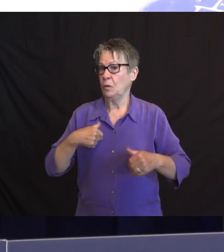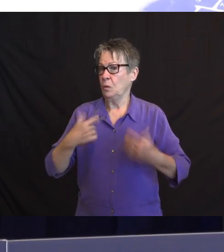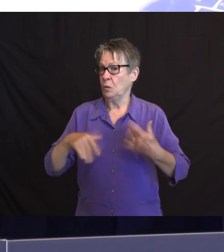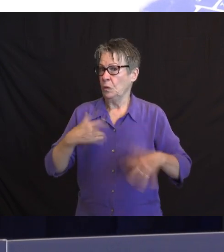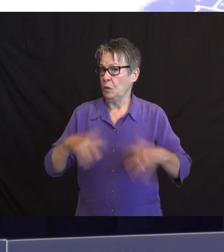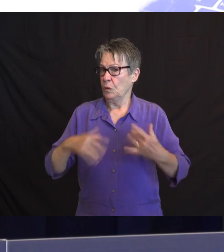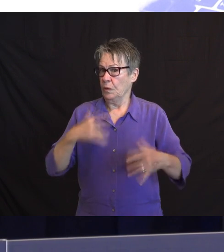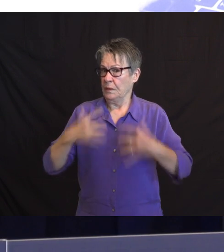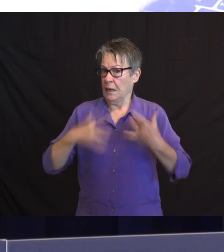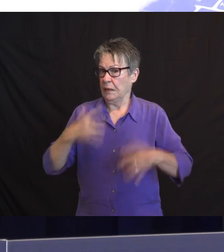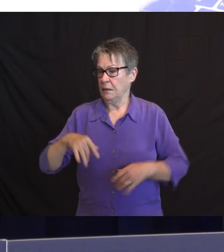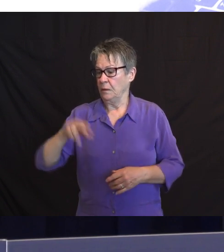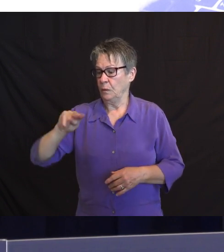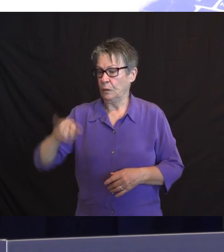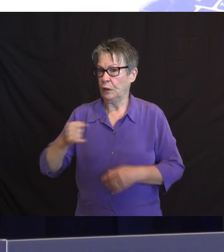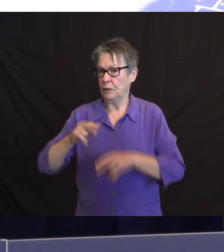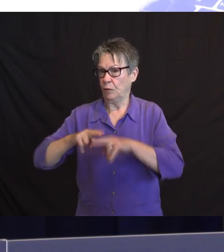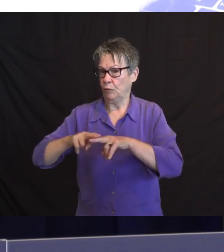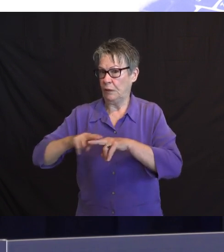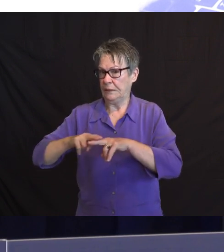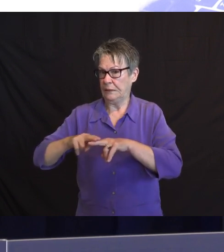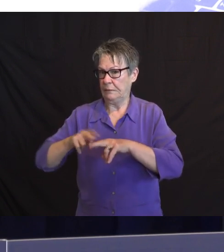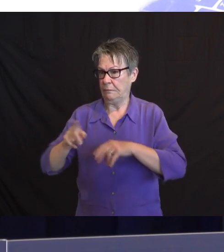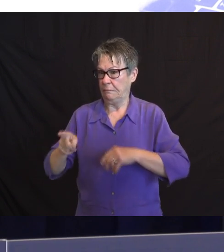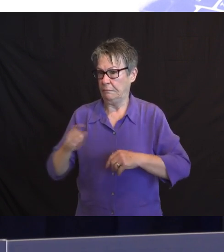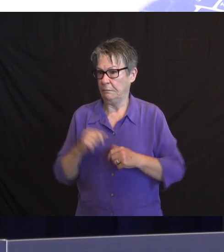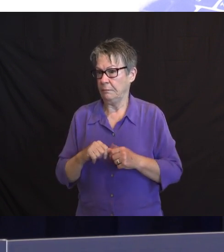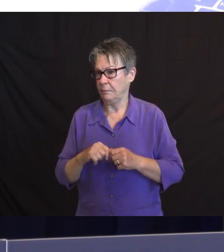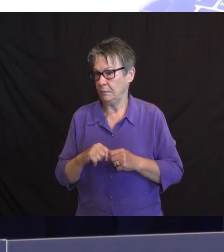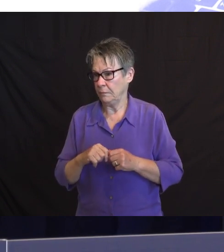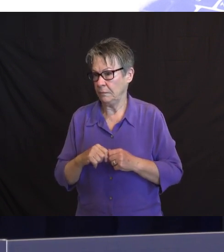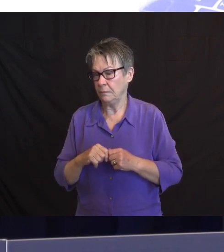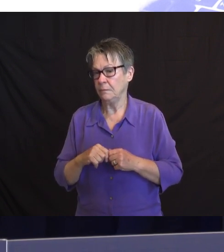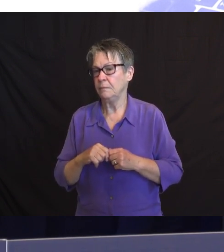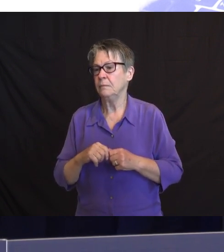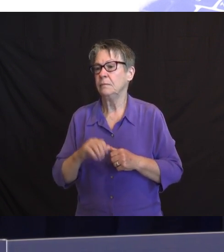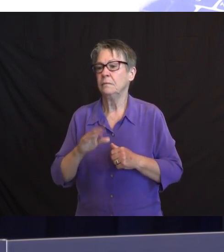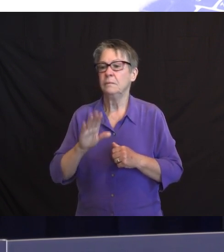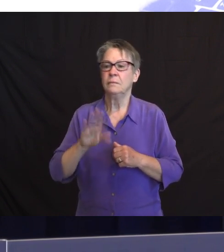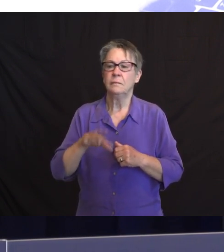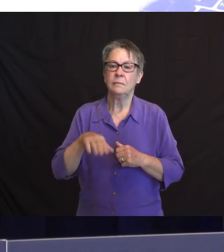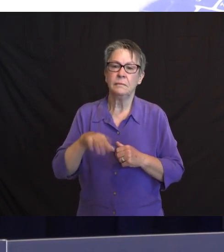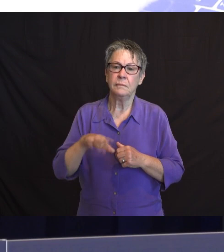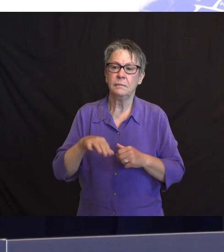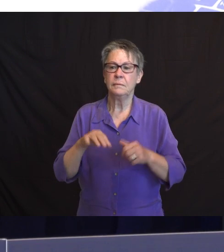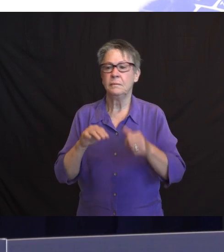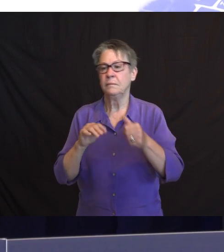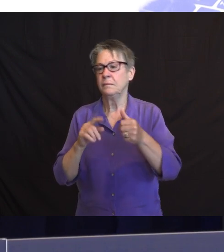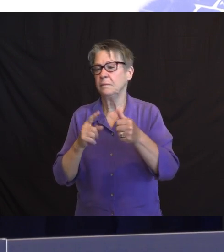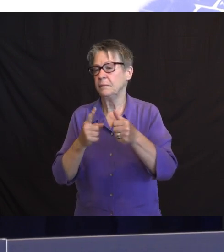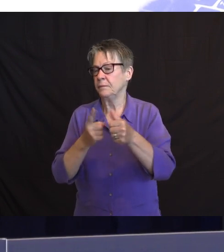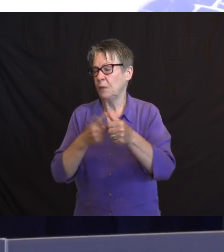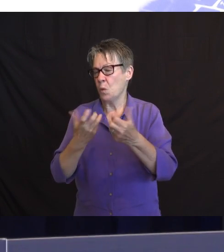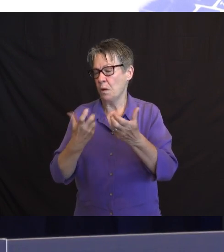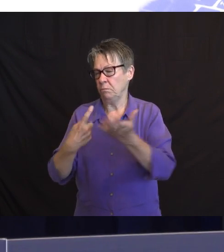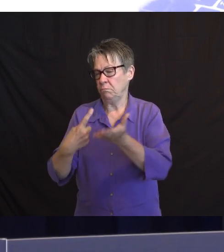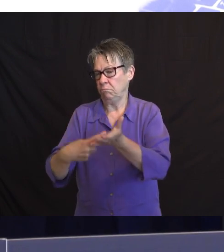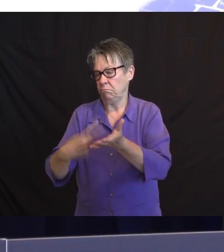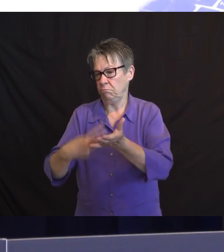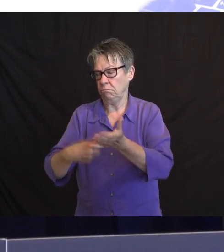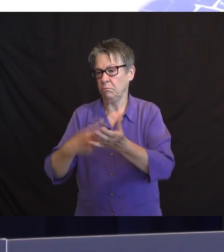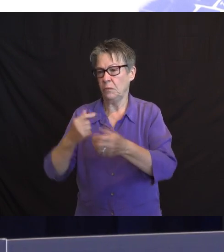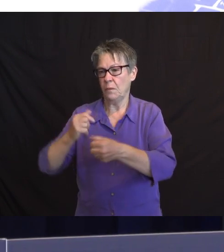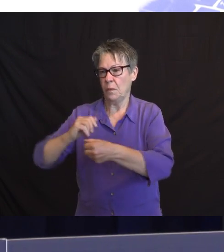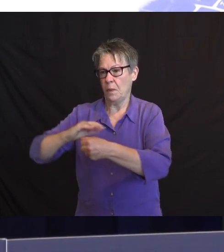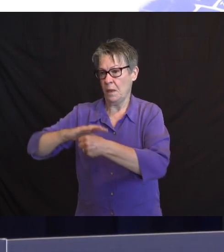that brings me here today, I thought it would be appropriate to speak briefly about the impacts COVID-19 has had on NJ Transit and how we're preparing